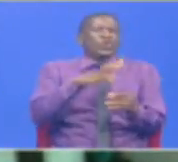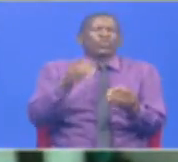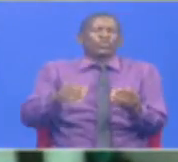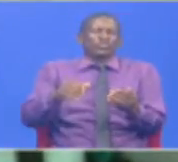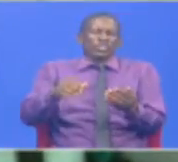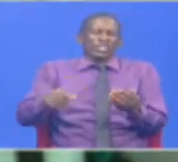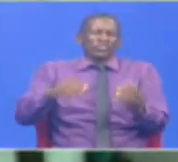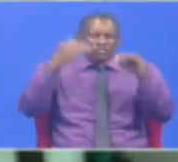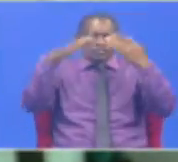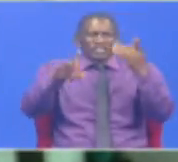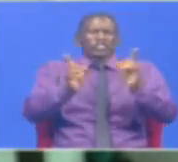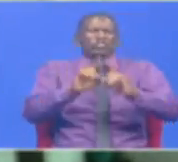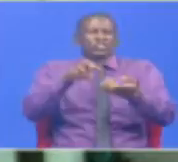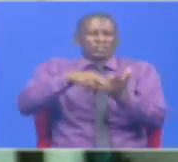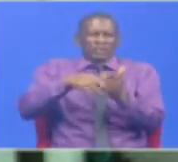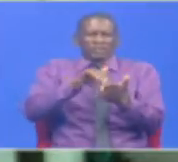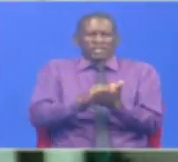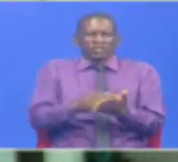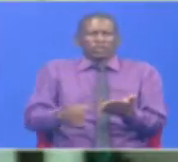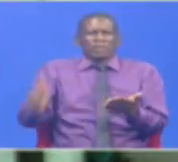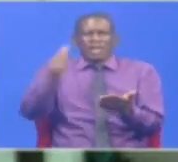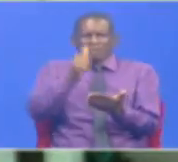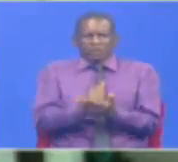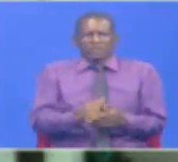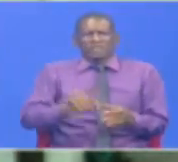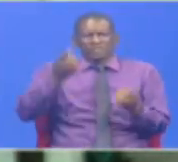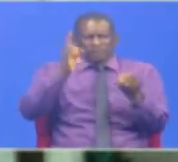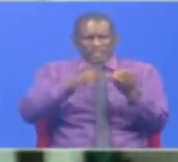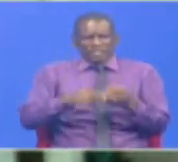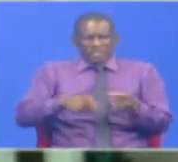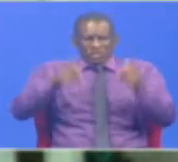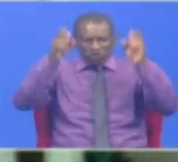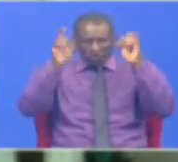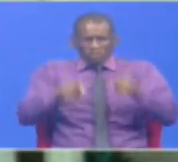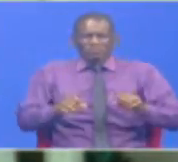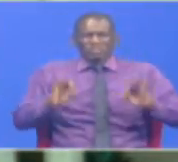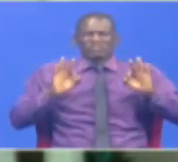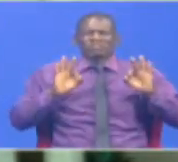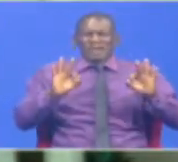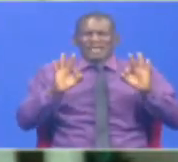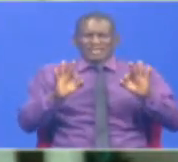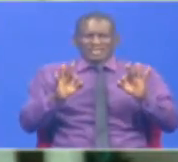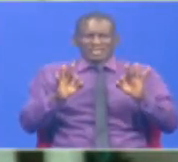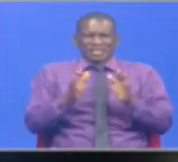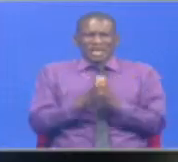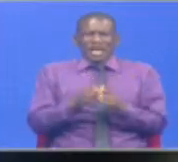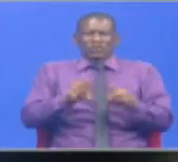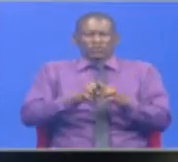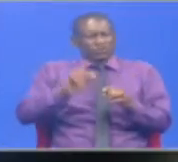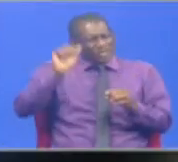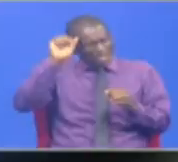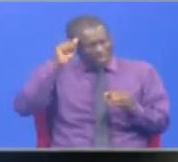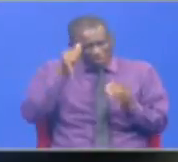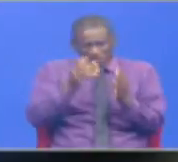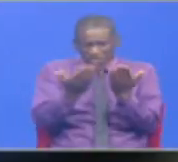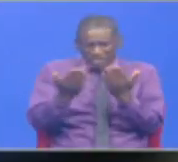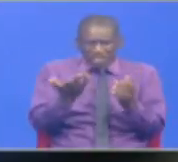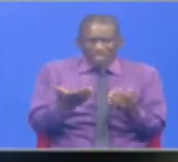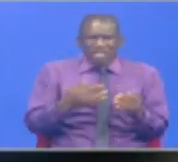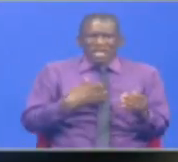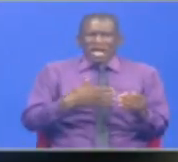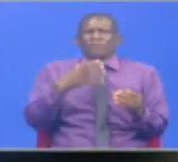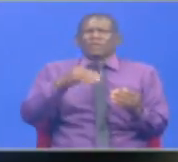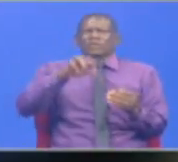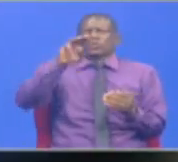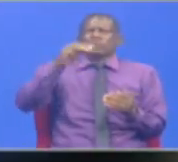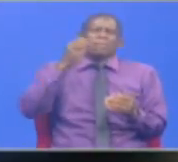life. Number one, you honestly have to be street smart and book smart at the same time. I was in Maseno school